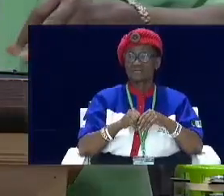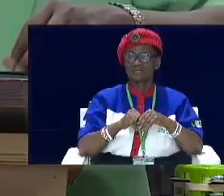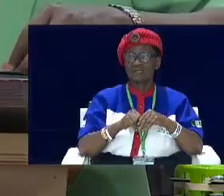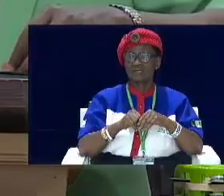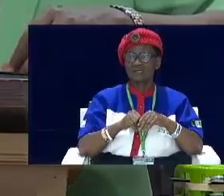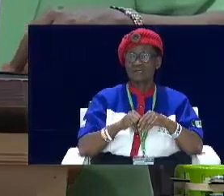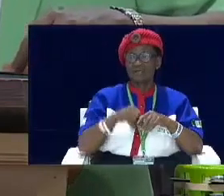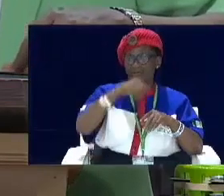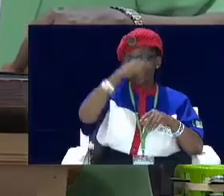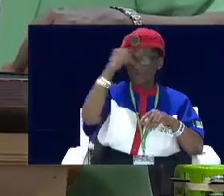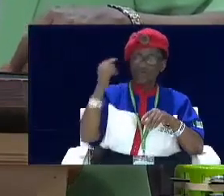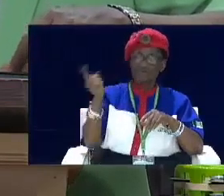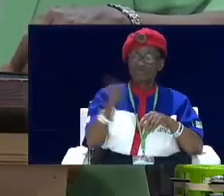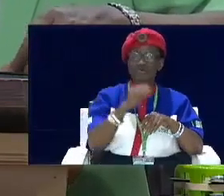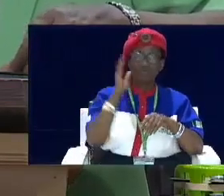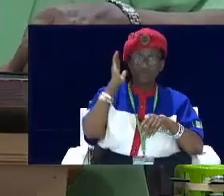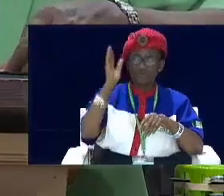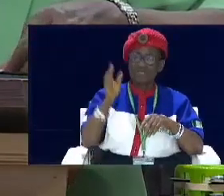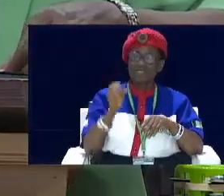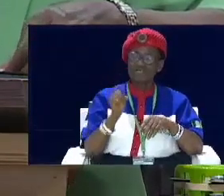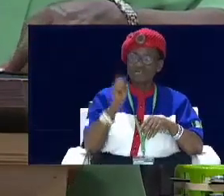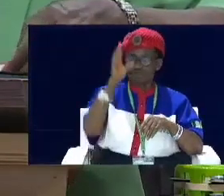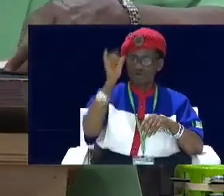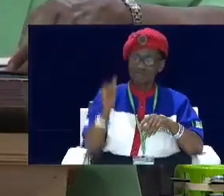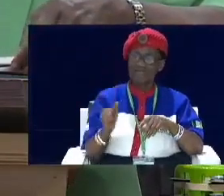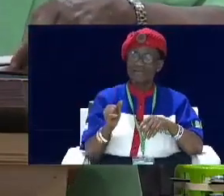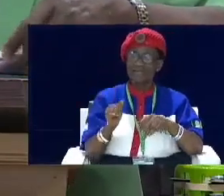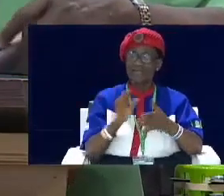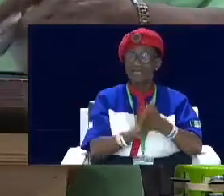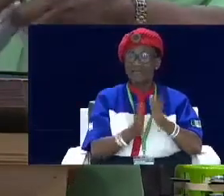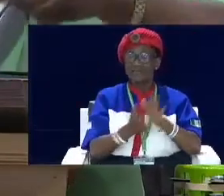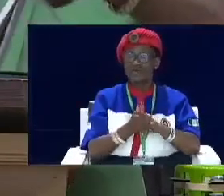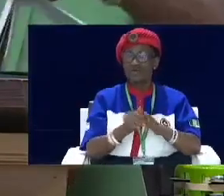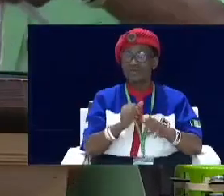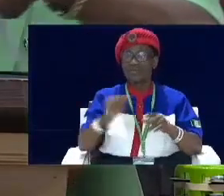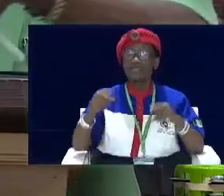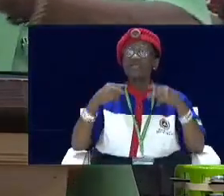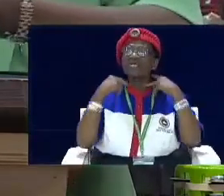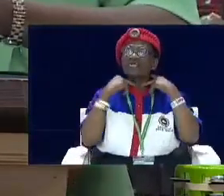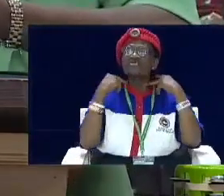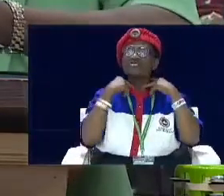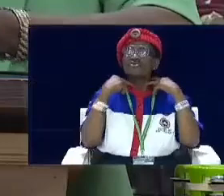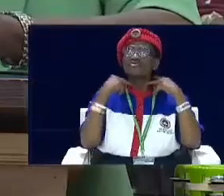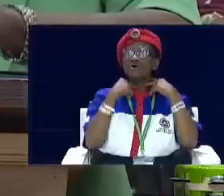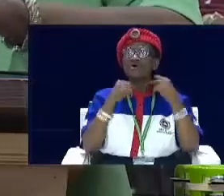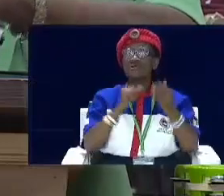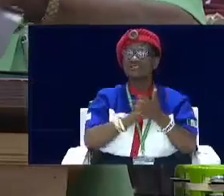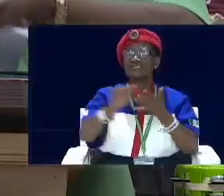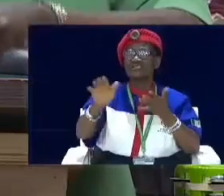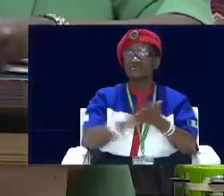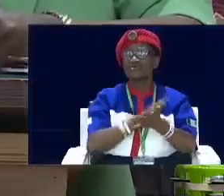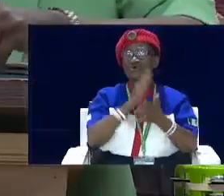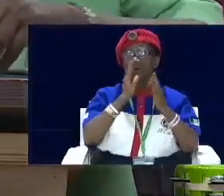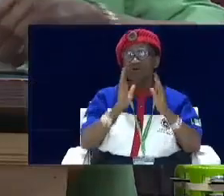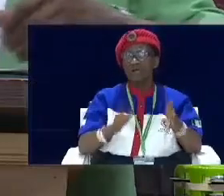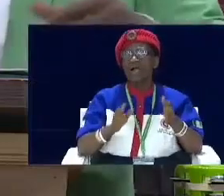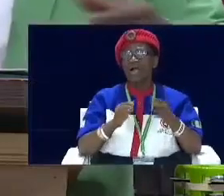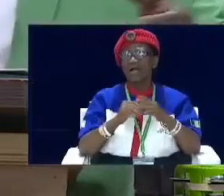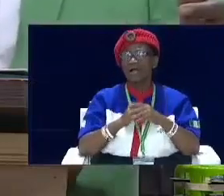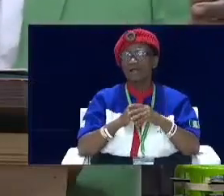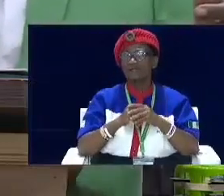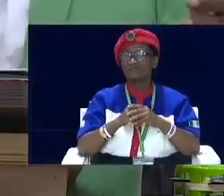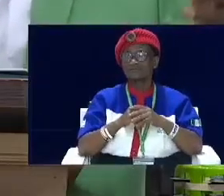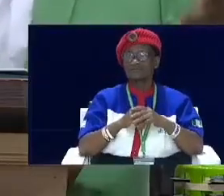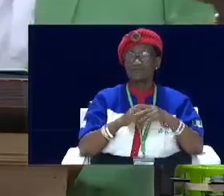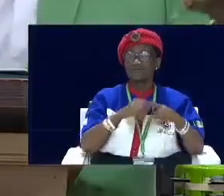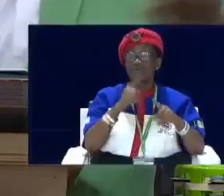suddenly become a yoke destroyer. Nítorí wàá kàn di ẹni tó ń já àjàgà ni kúrò. When